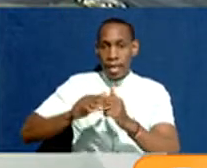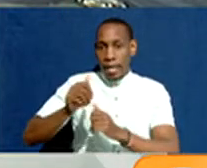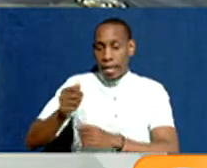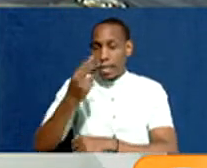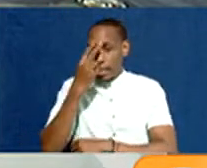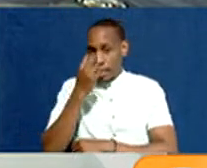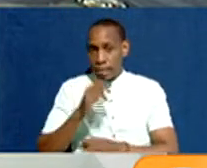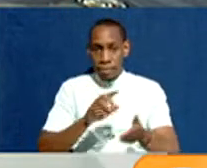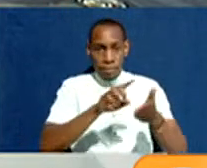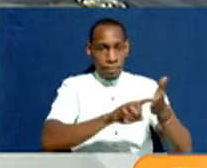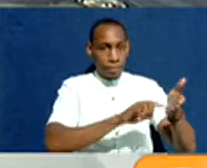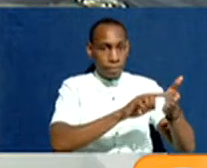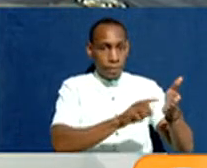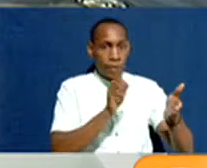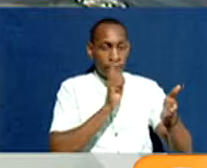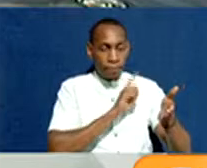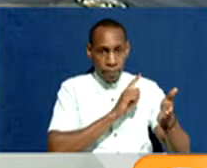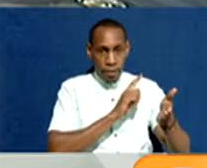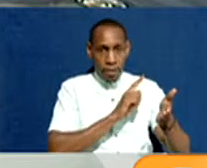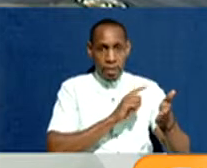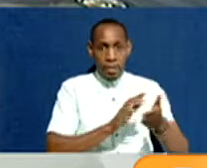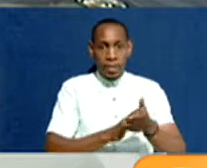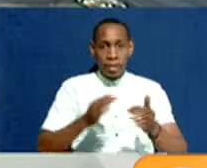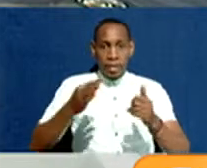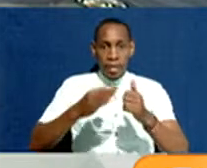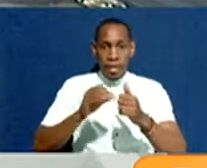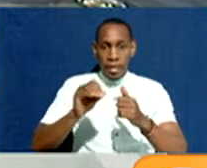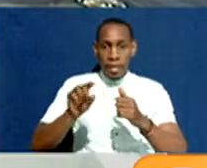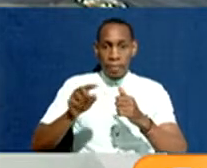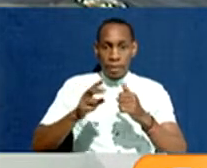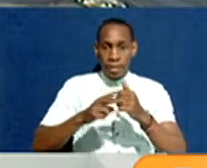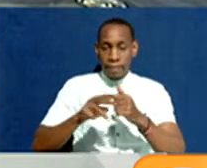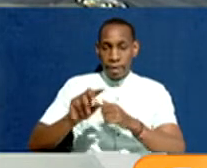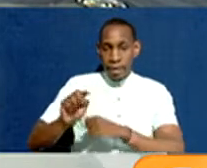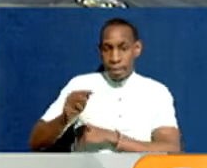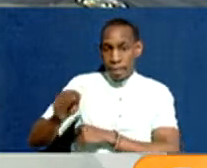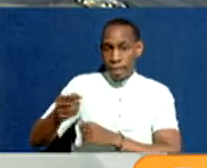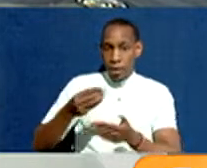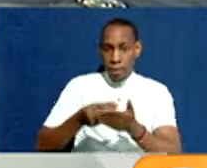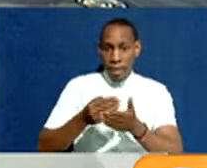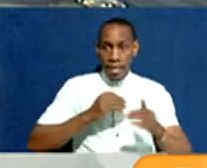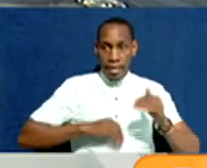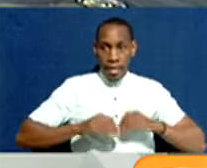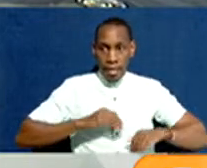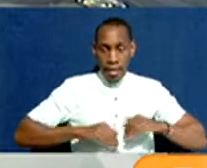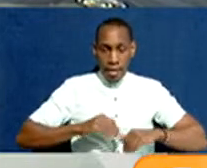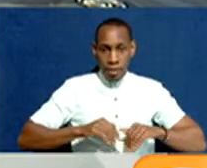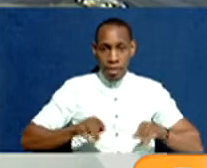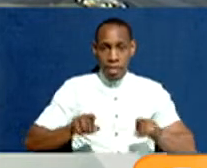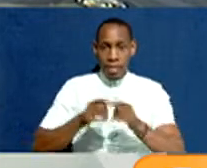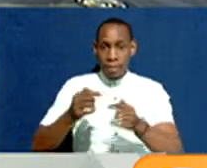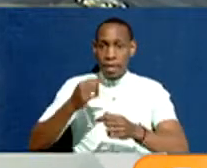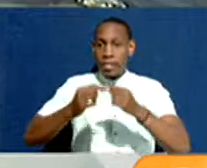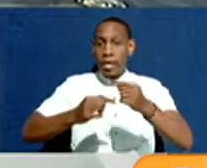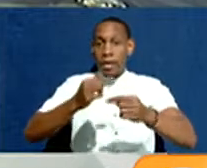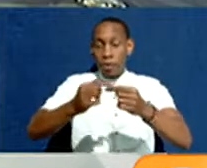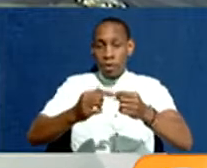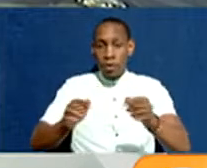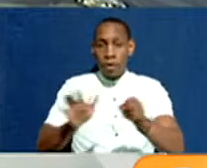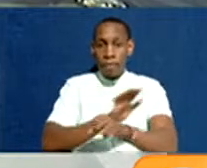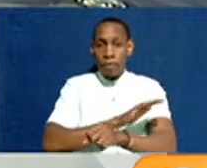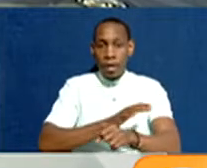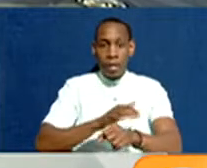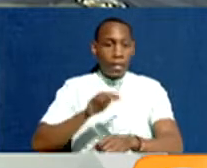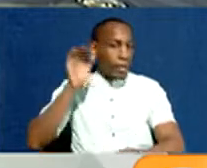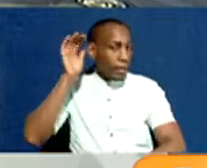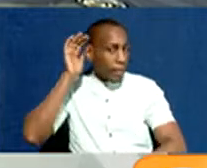others, is charged with in an 80.7 million shilling scandal will instead proceed to full